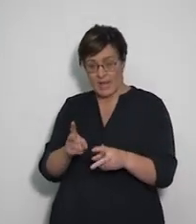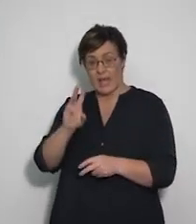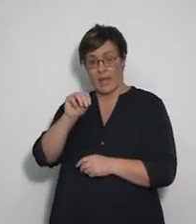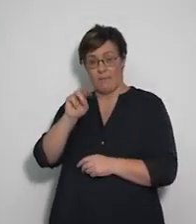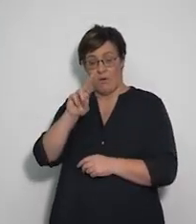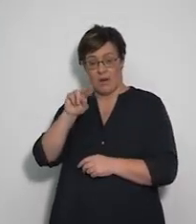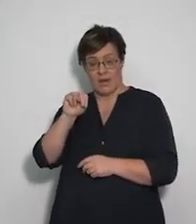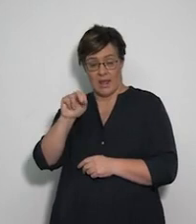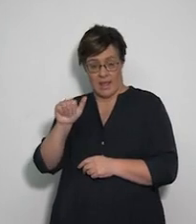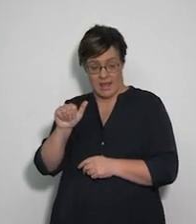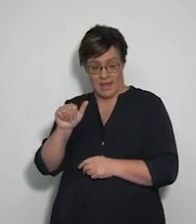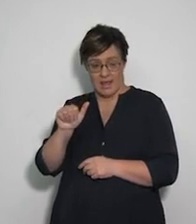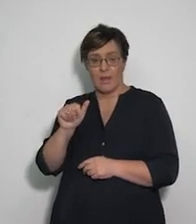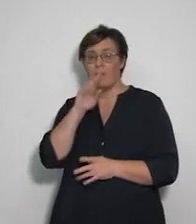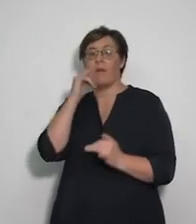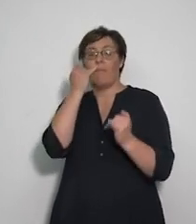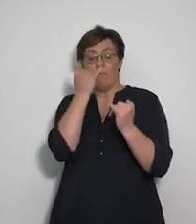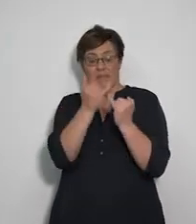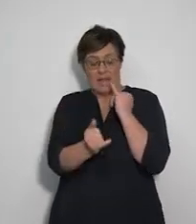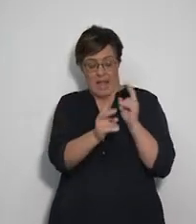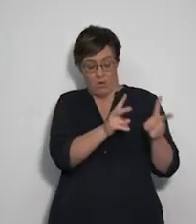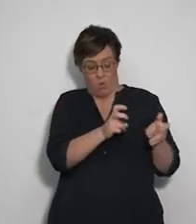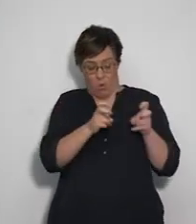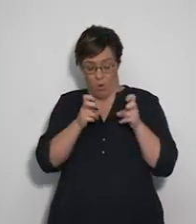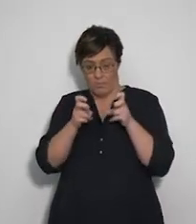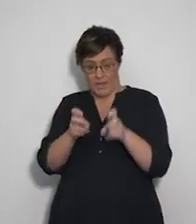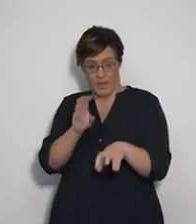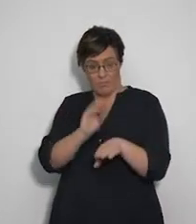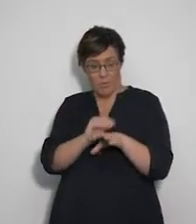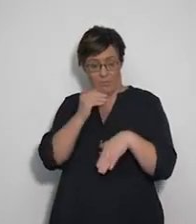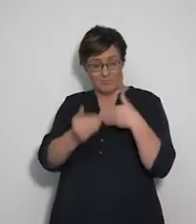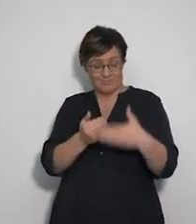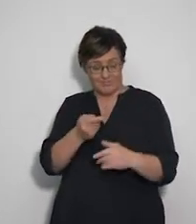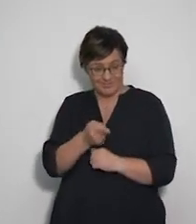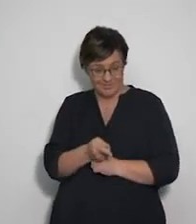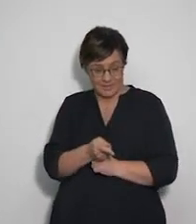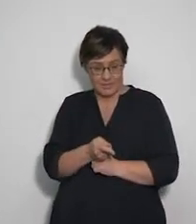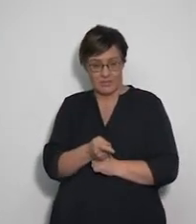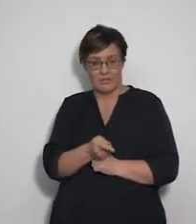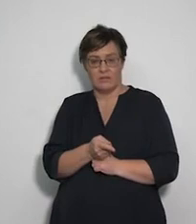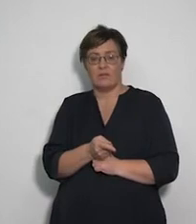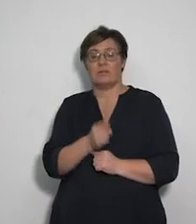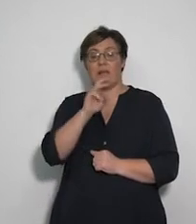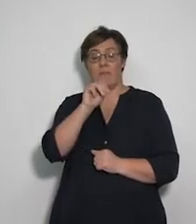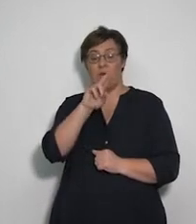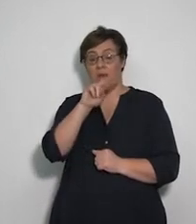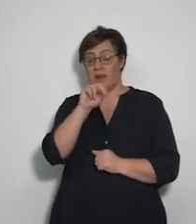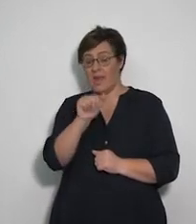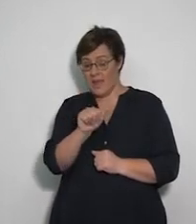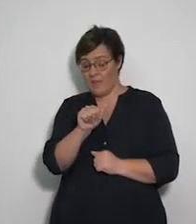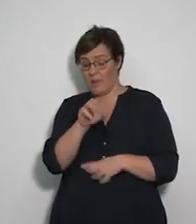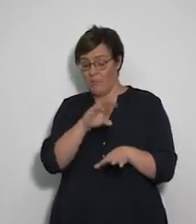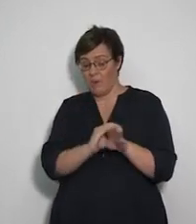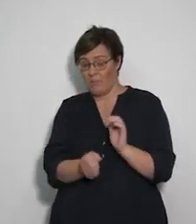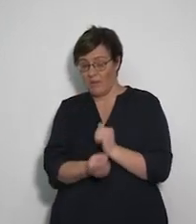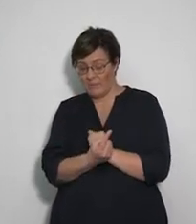as mRNA, if there's a mistake or a problem in the process of it being copied, and that's mRNA, if